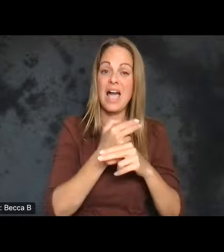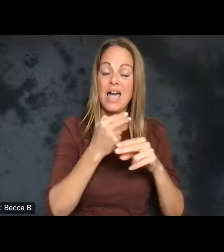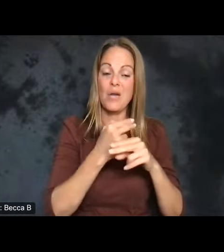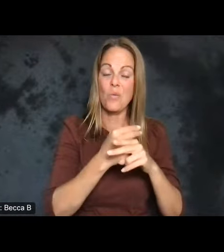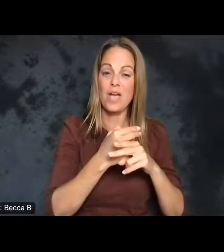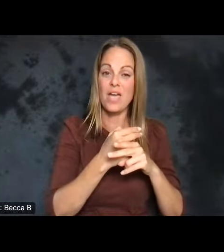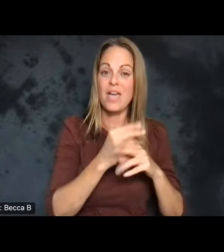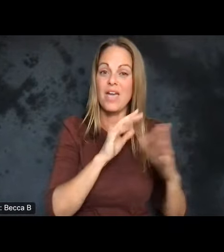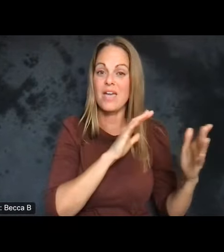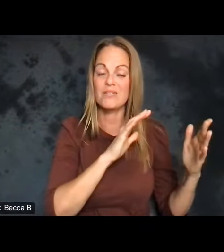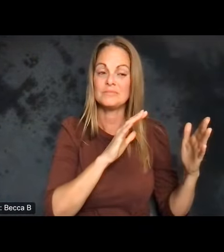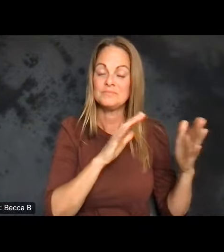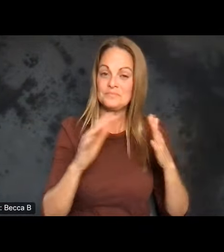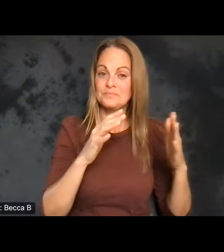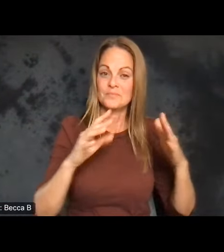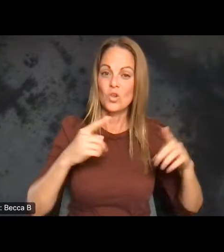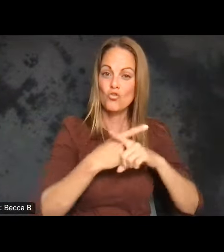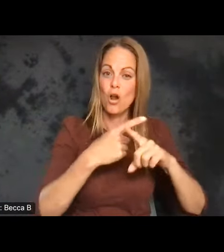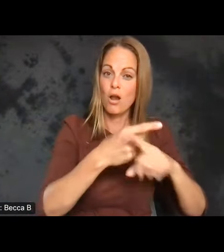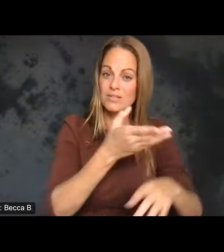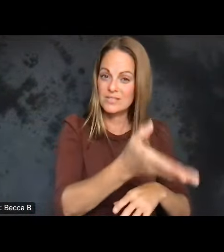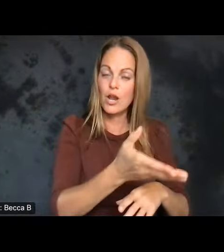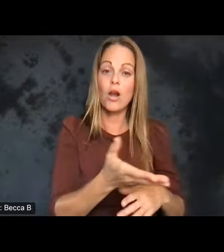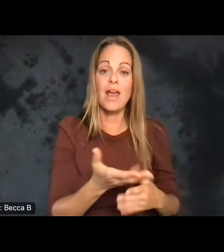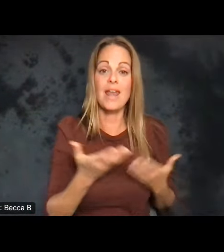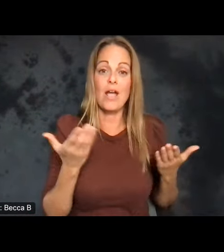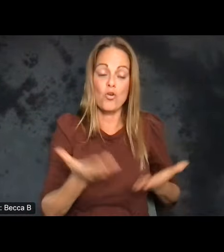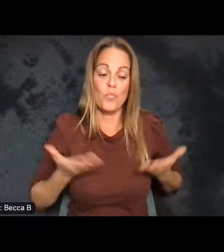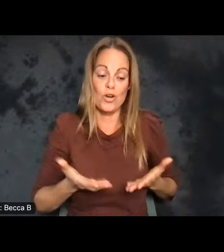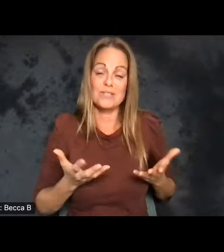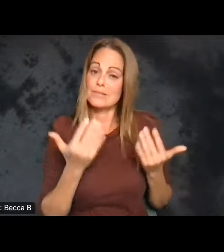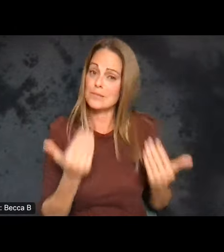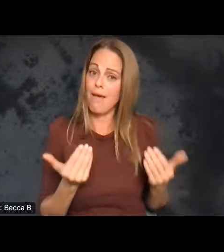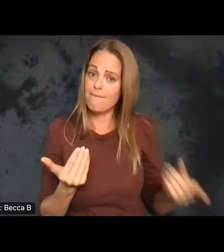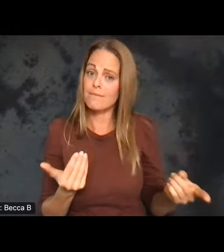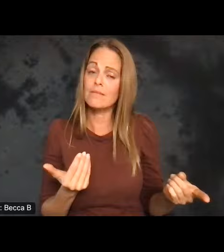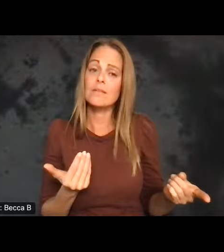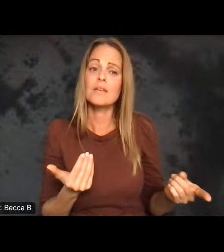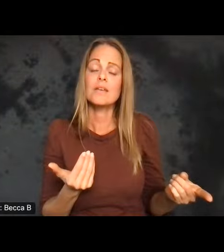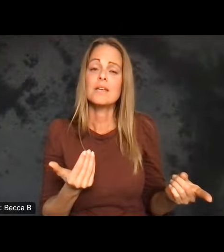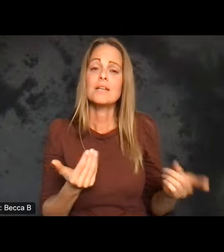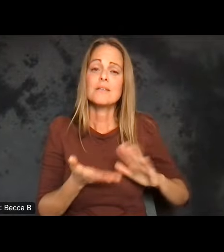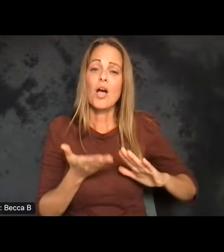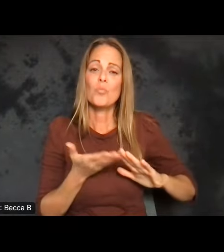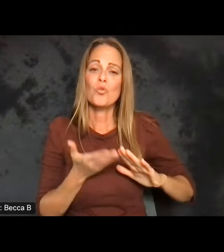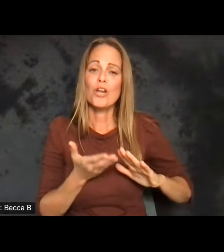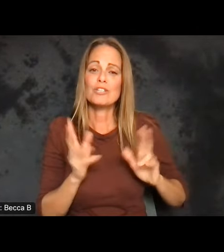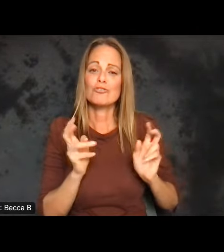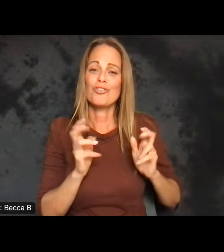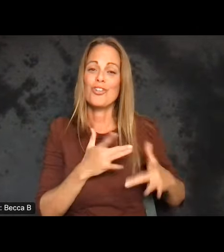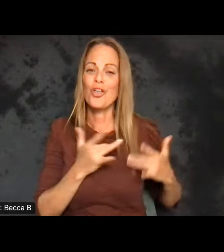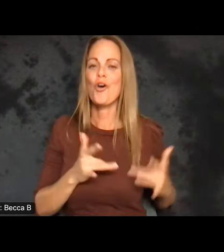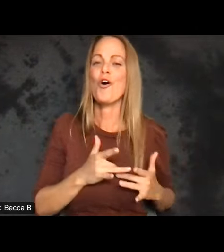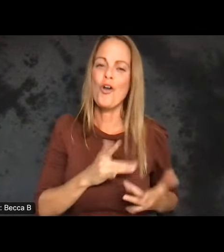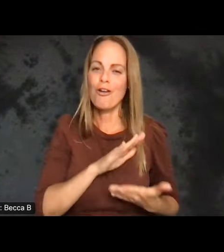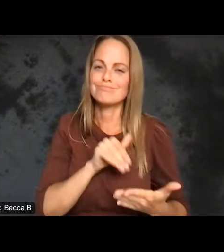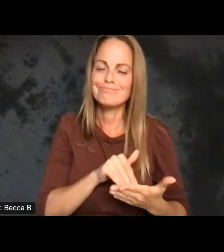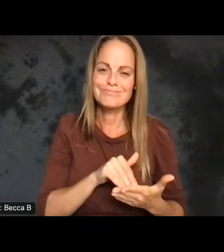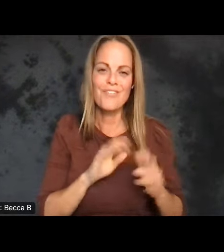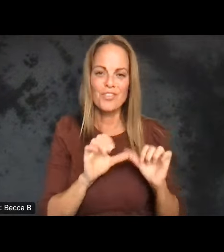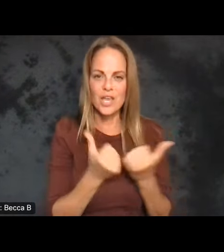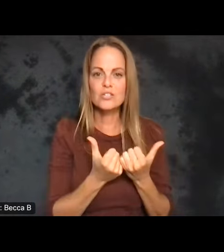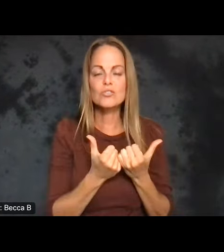our presence there is heavy. It is the operational heart for our agency. So we have an objective to make sure that we consider what's best for the city